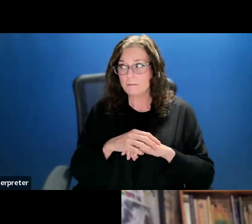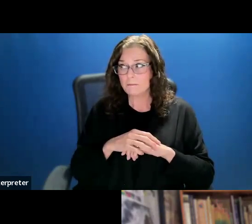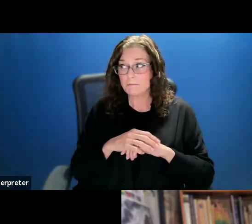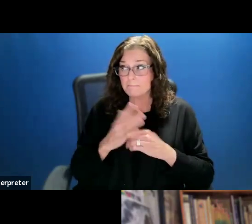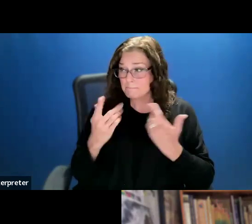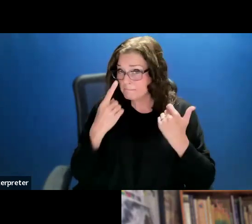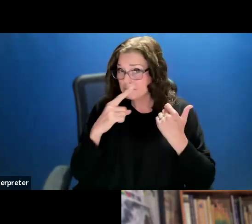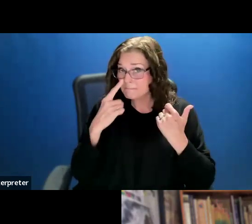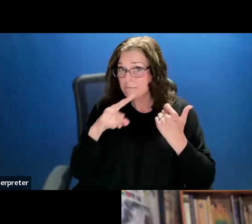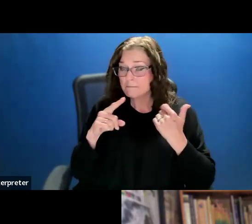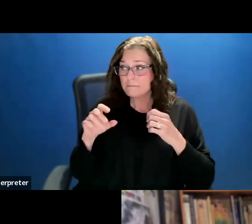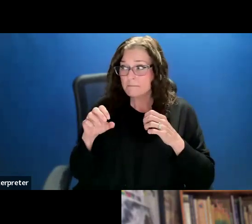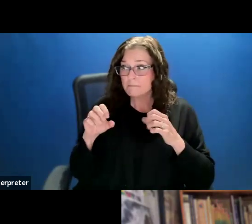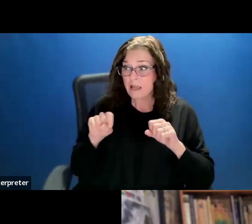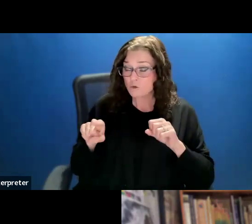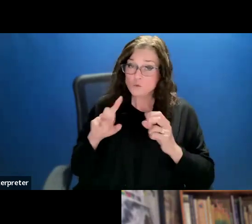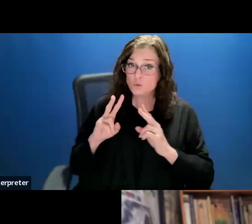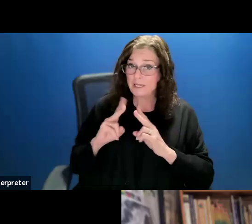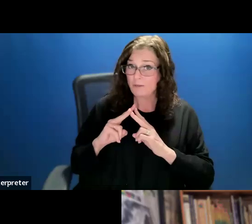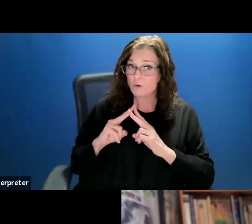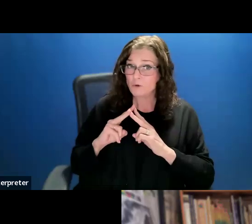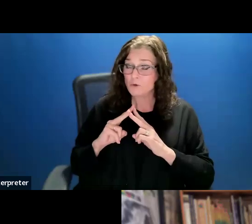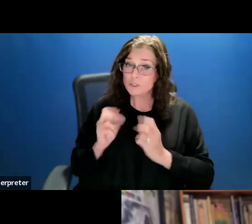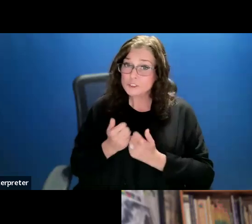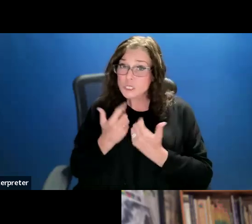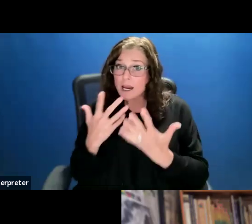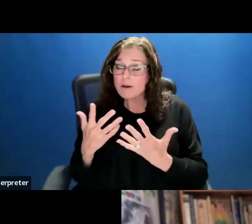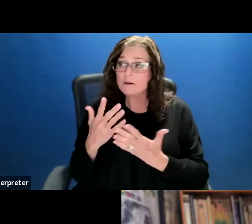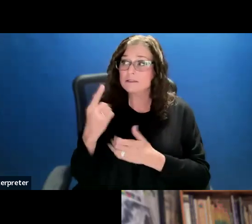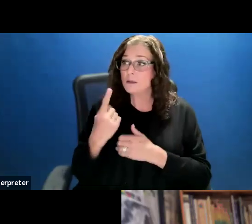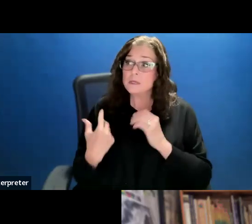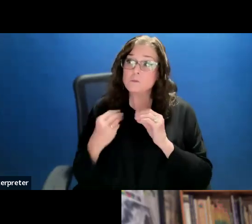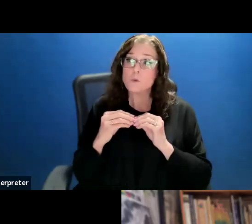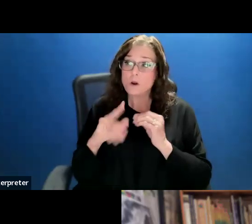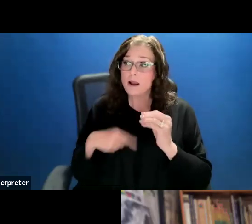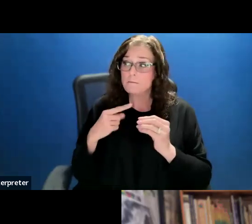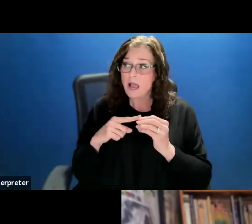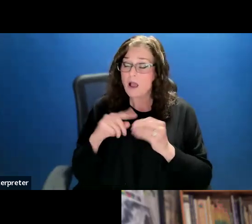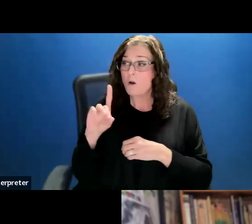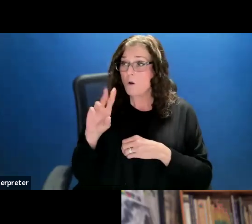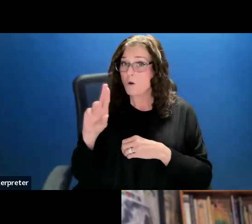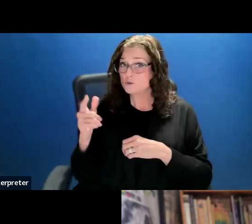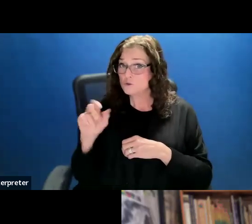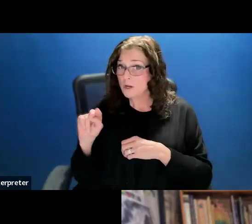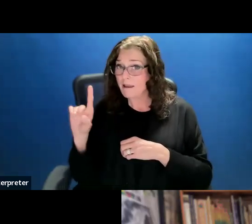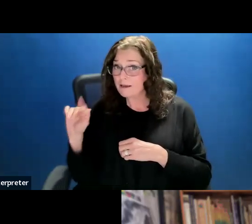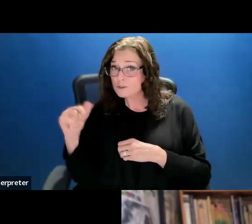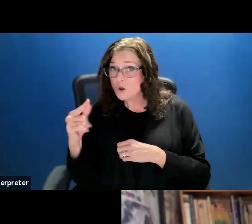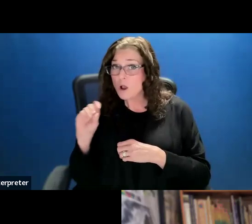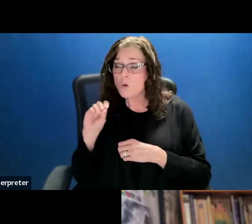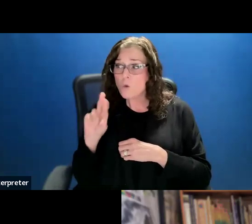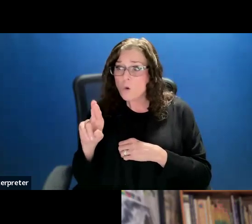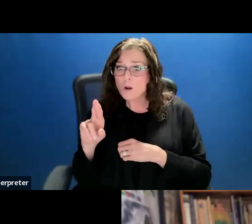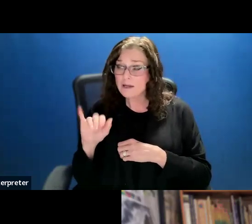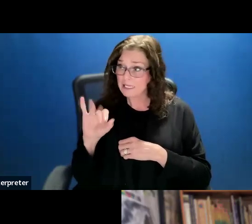can you either share something more about Dragon Dog, or